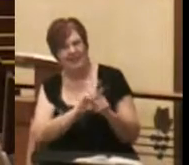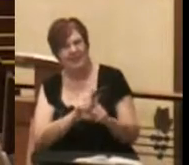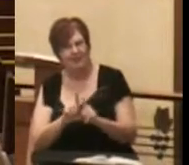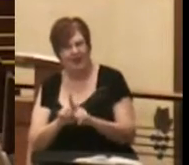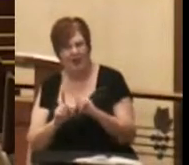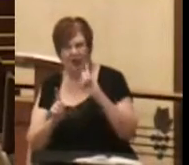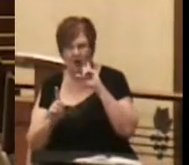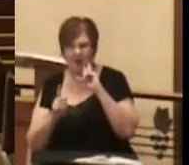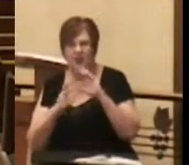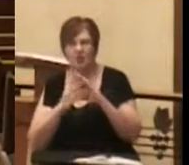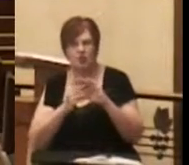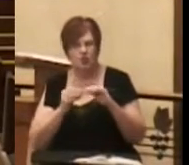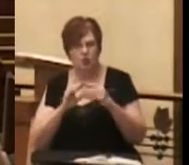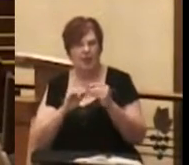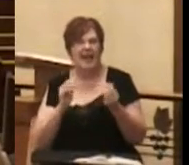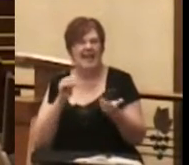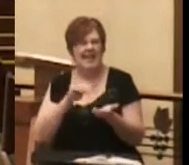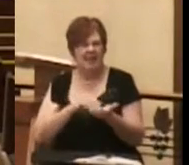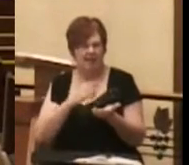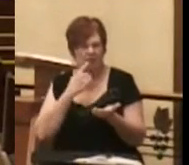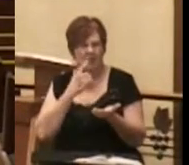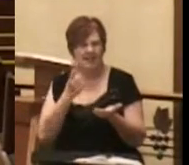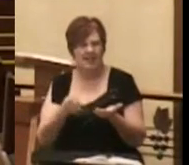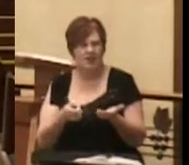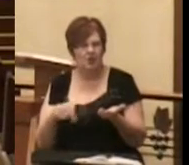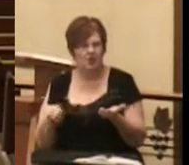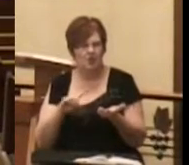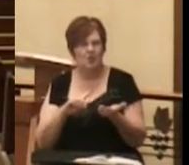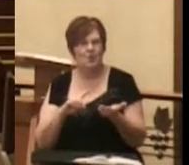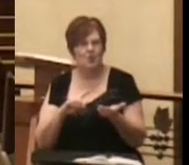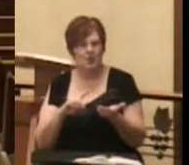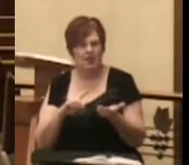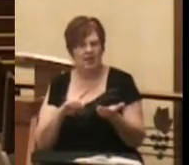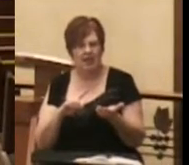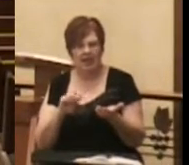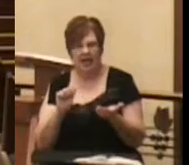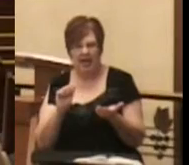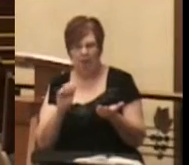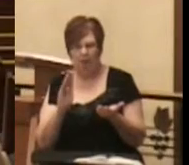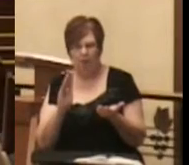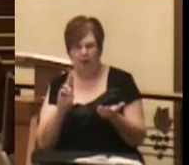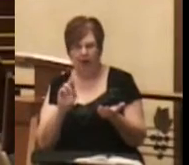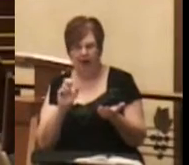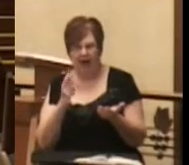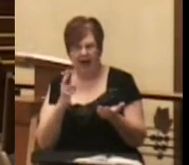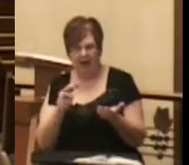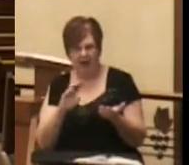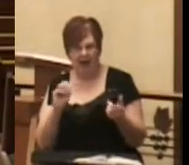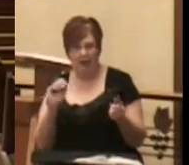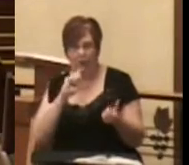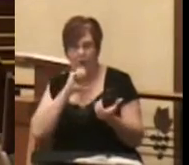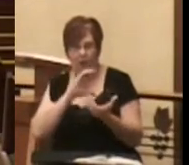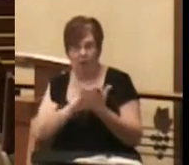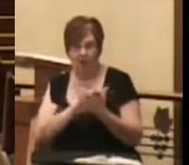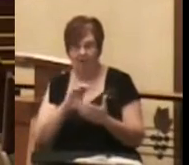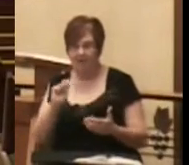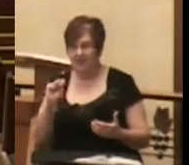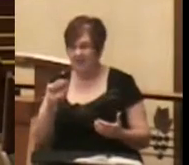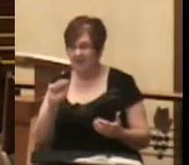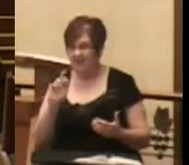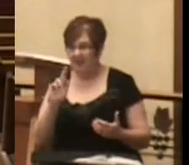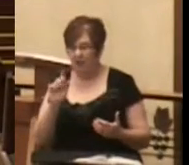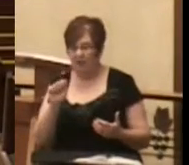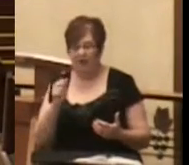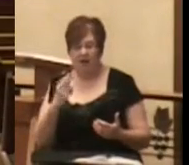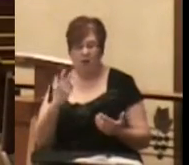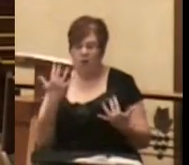story. We'll hear it retold in just a few minutes. Abraham and his wife Sarah had to wait a long time for